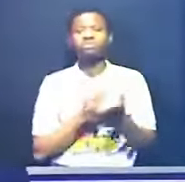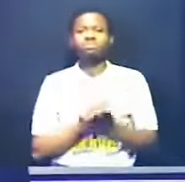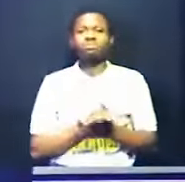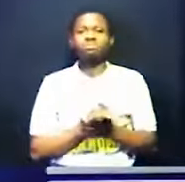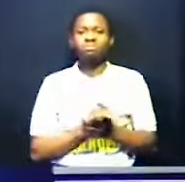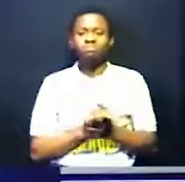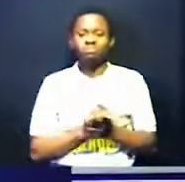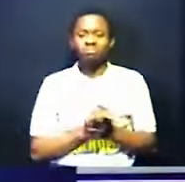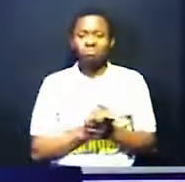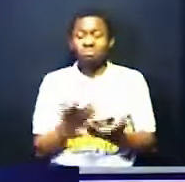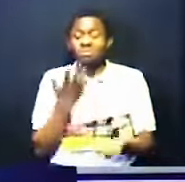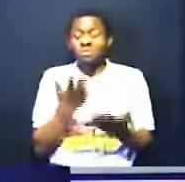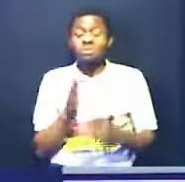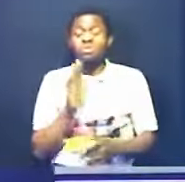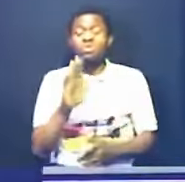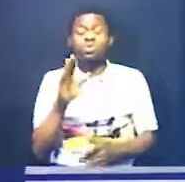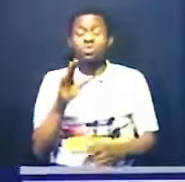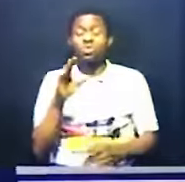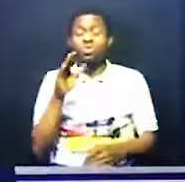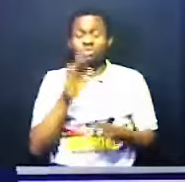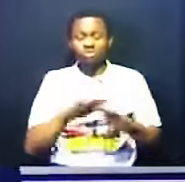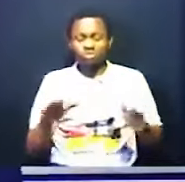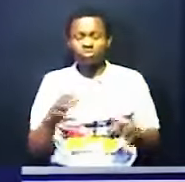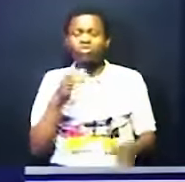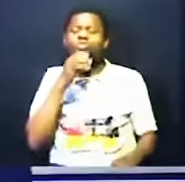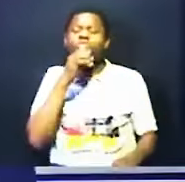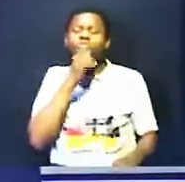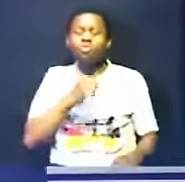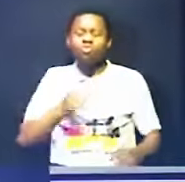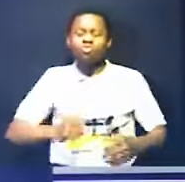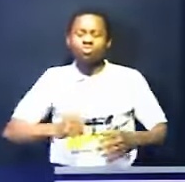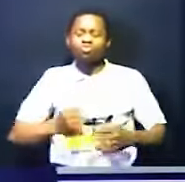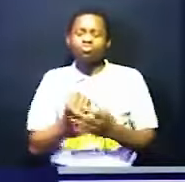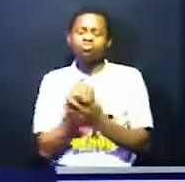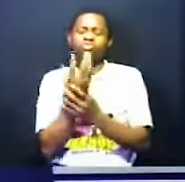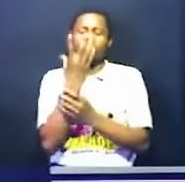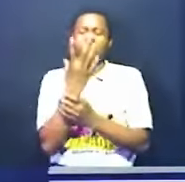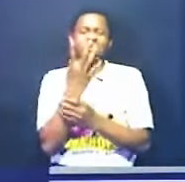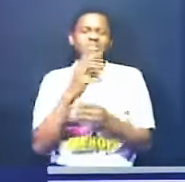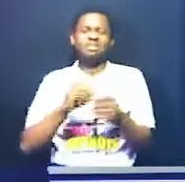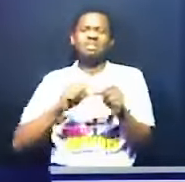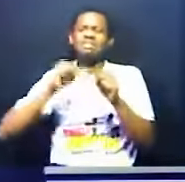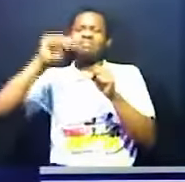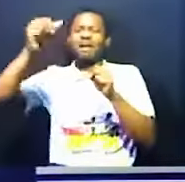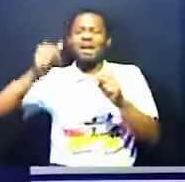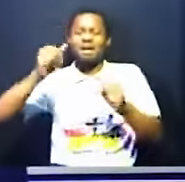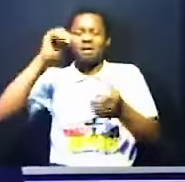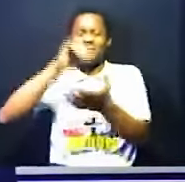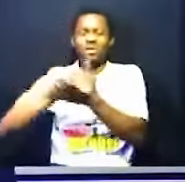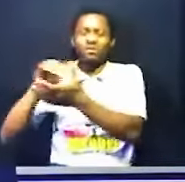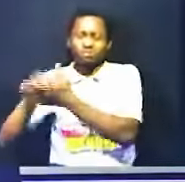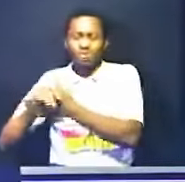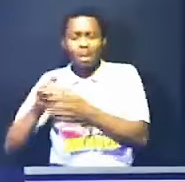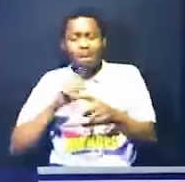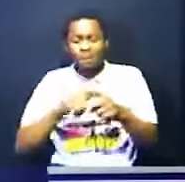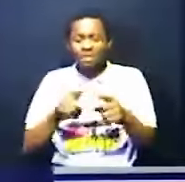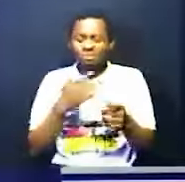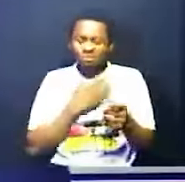your children are grown, they are distant away from you, they are now married, but please, what you have heard